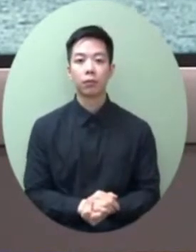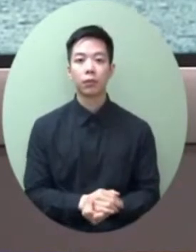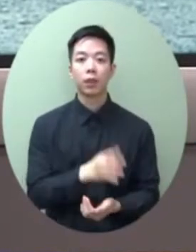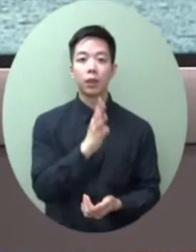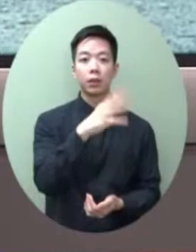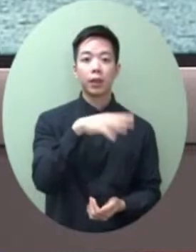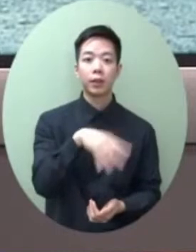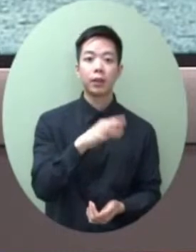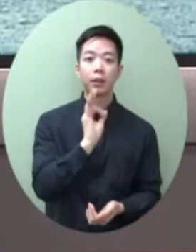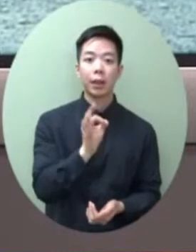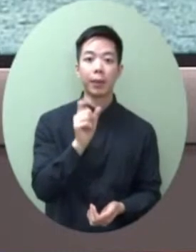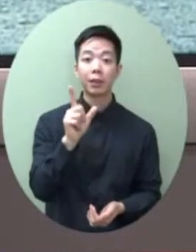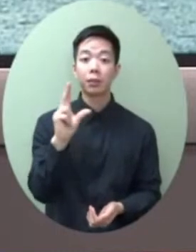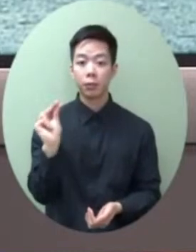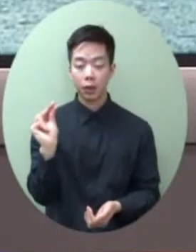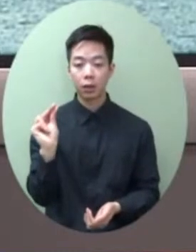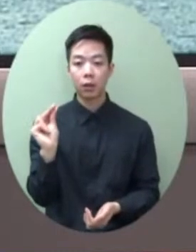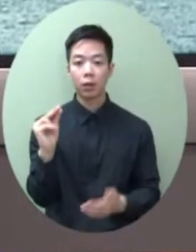About